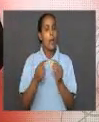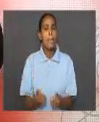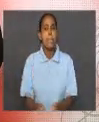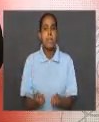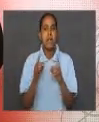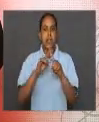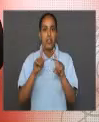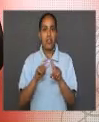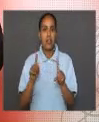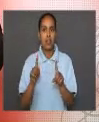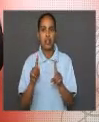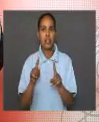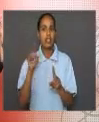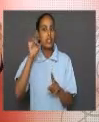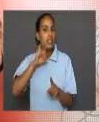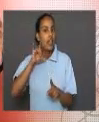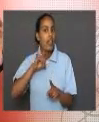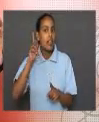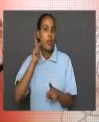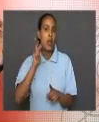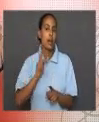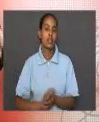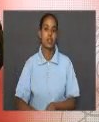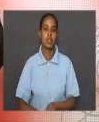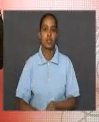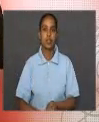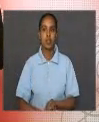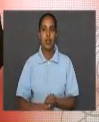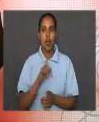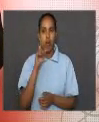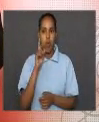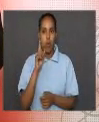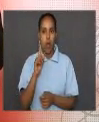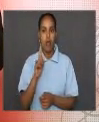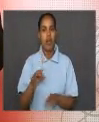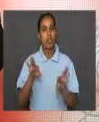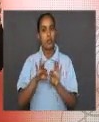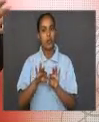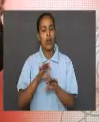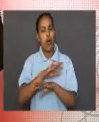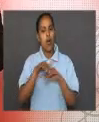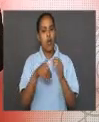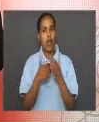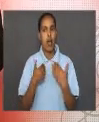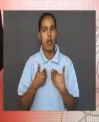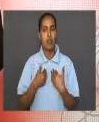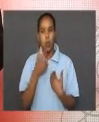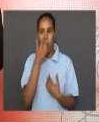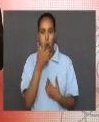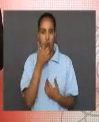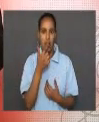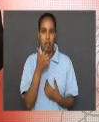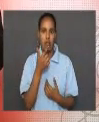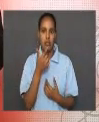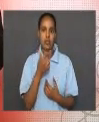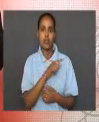many different synthetic polymers. One aspect that they all have in common